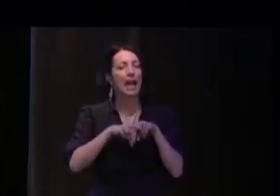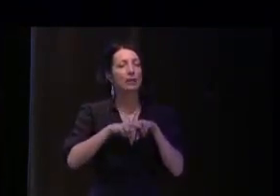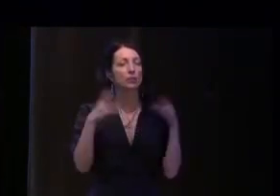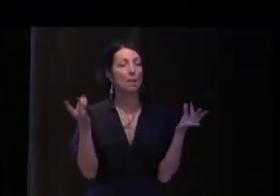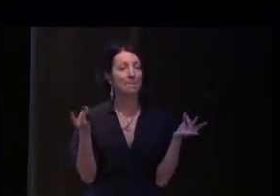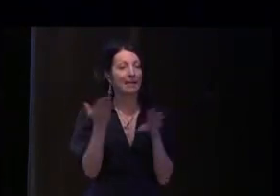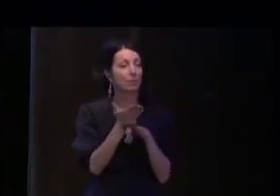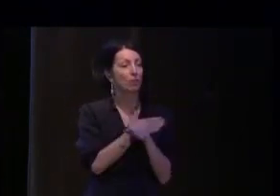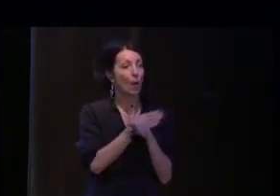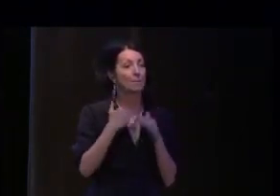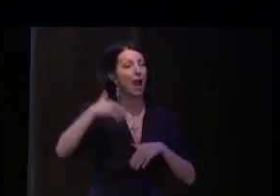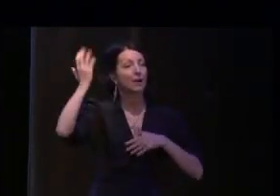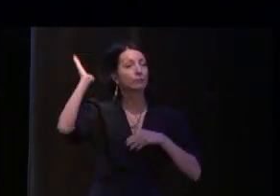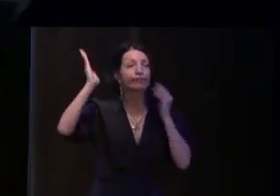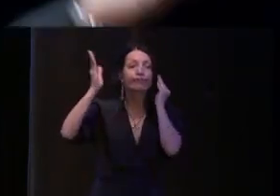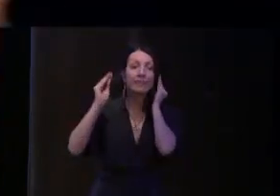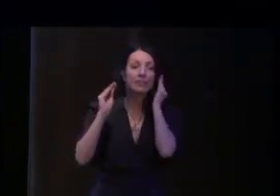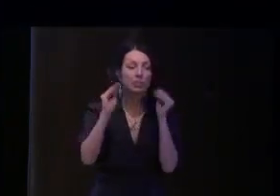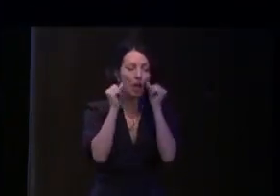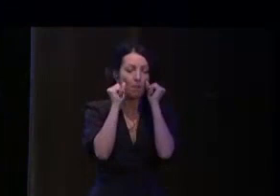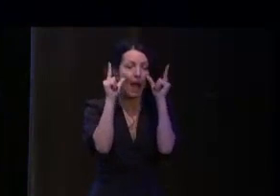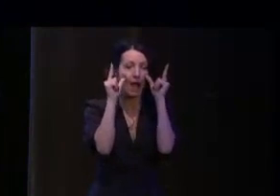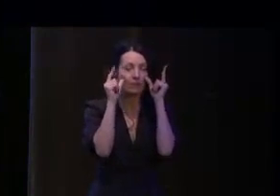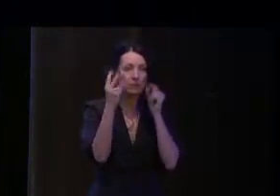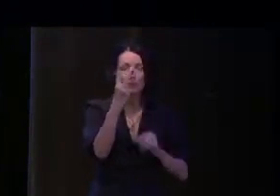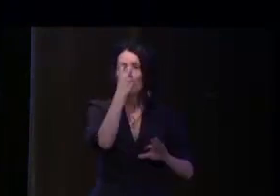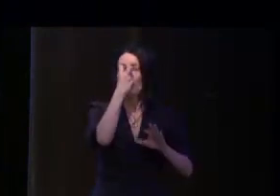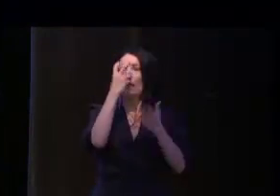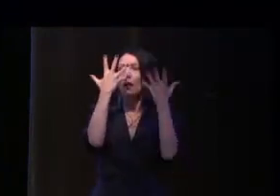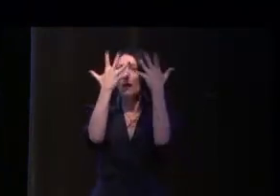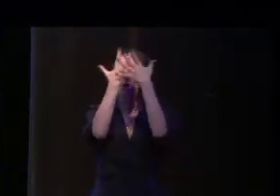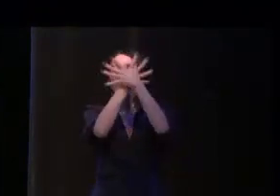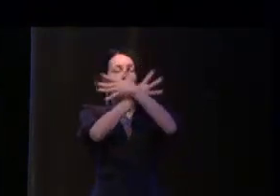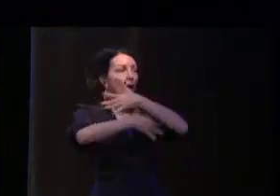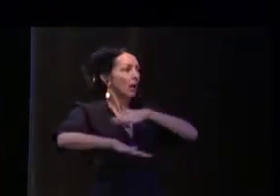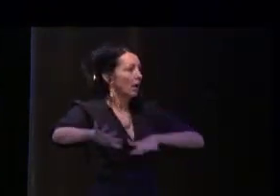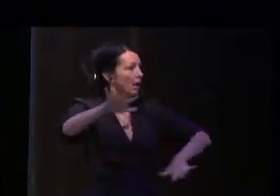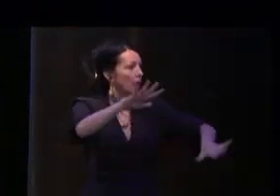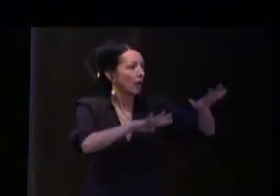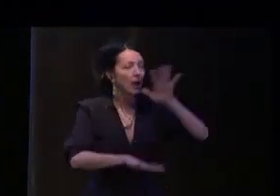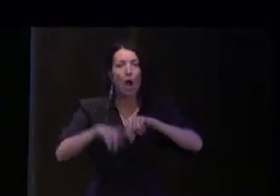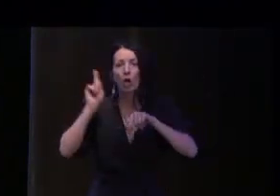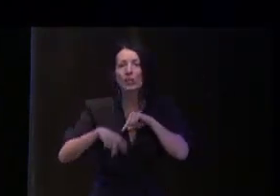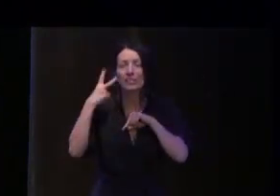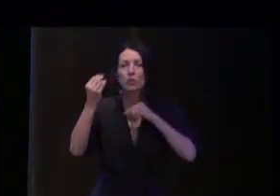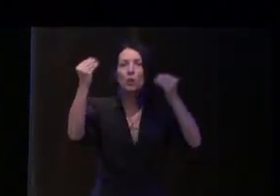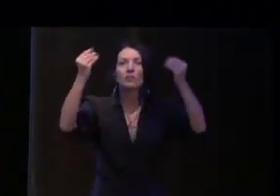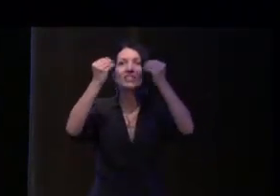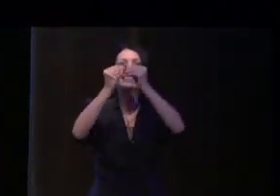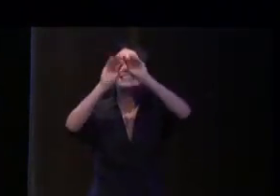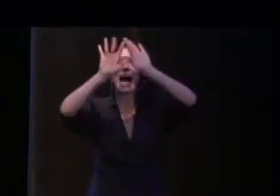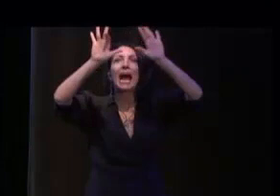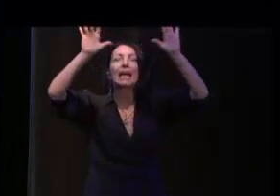before the presentation, when I opened my eyes, I was blind and I could not see. I was surrounded by light, infused, cradled,